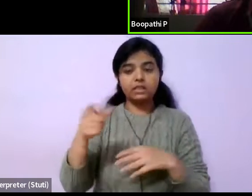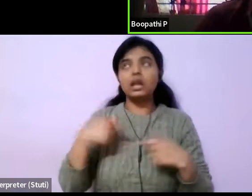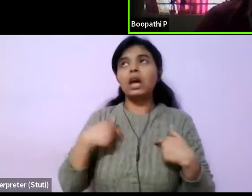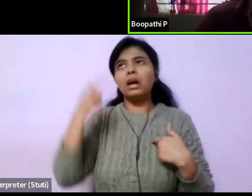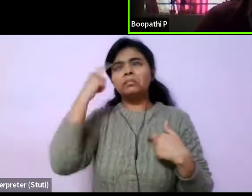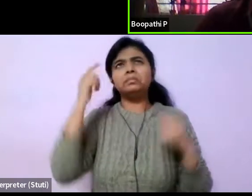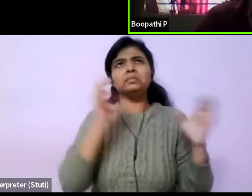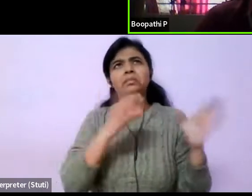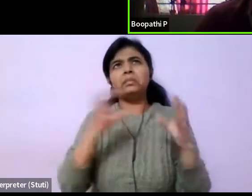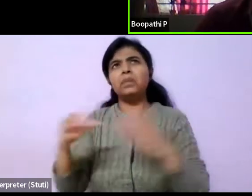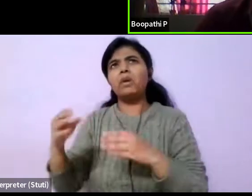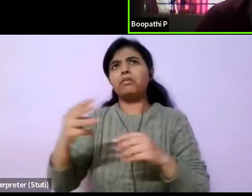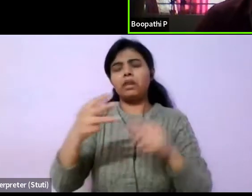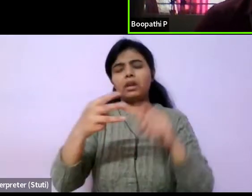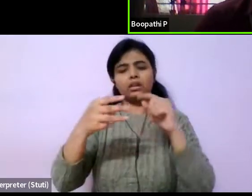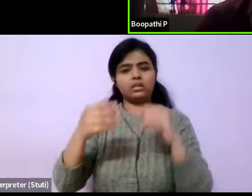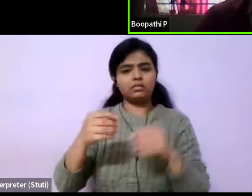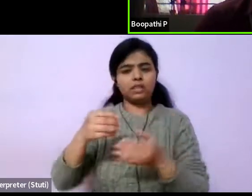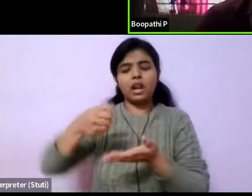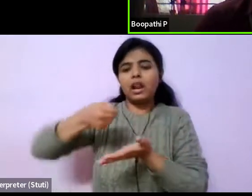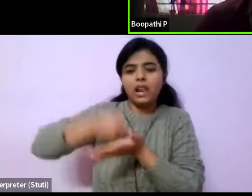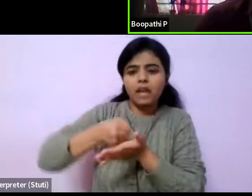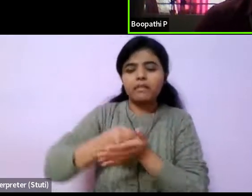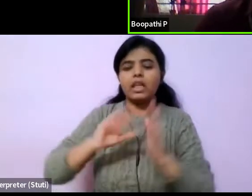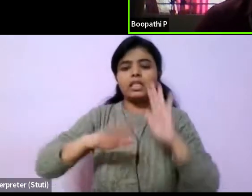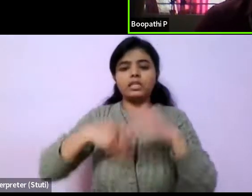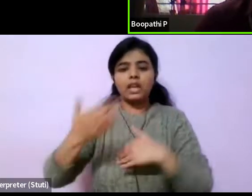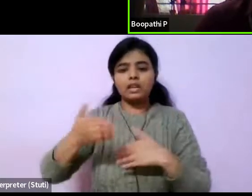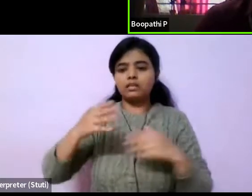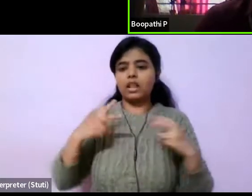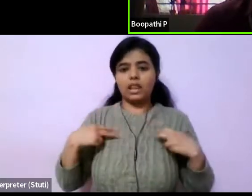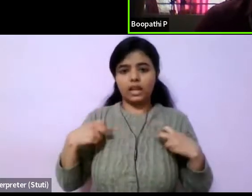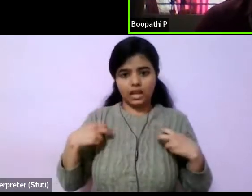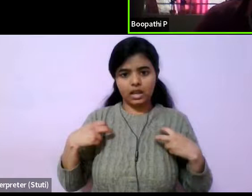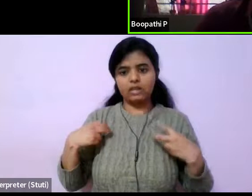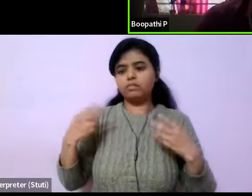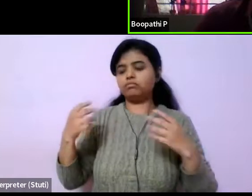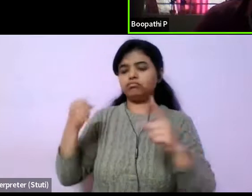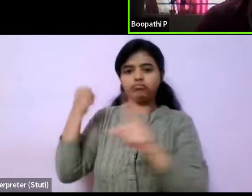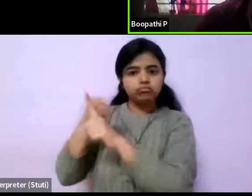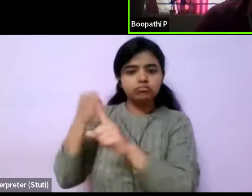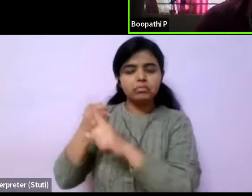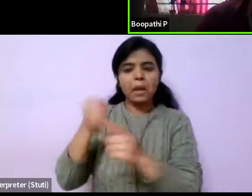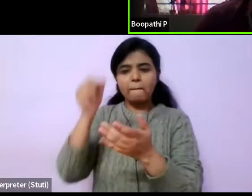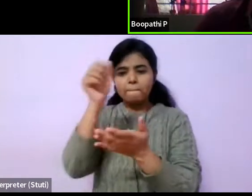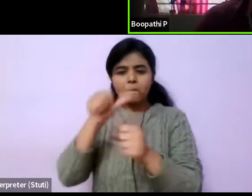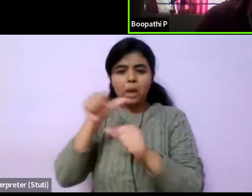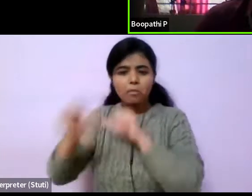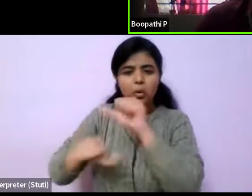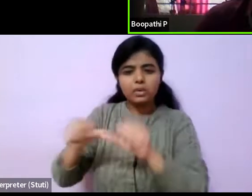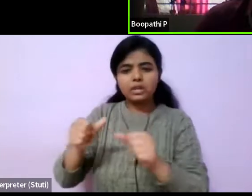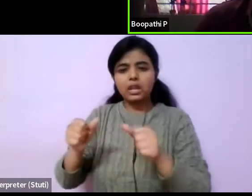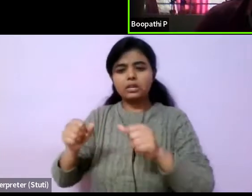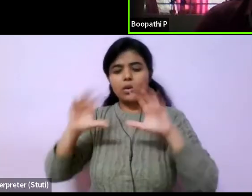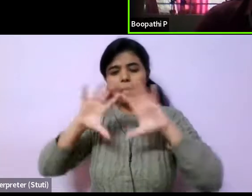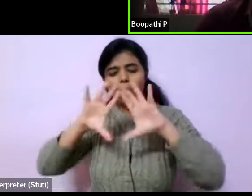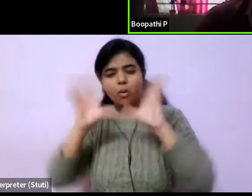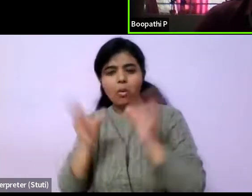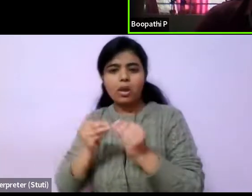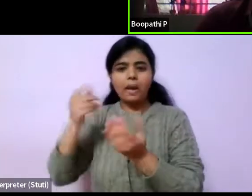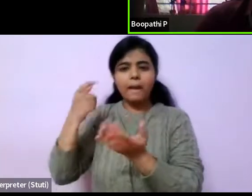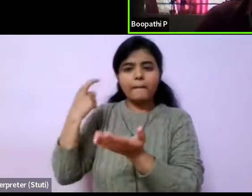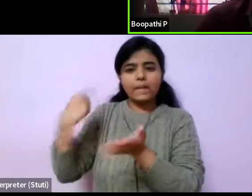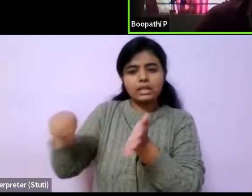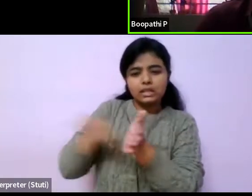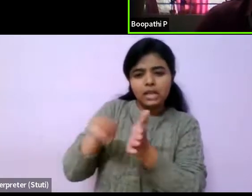categorize into ground level, legal level, that is fighting in the courtroom and filing petitions in